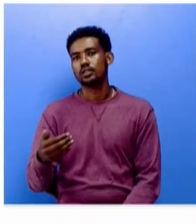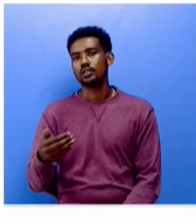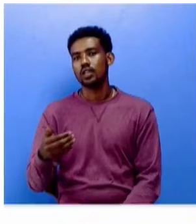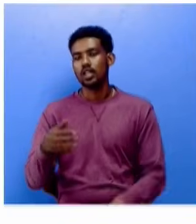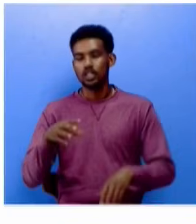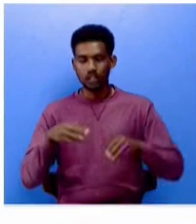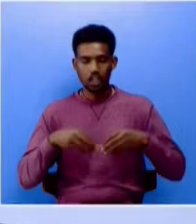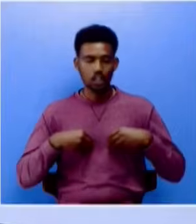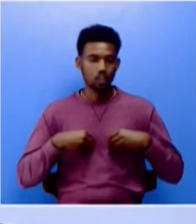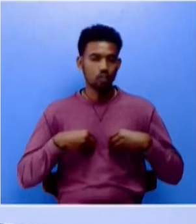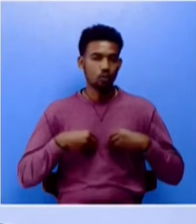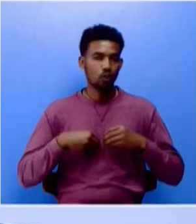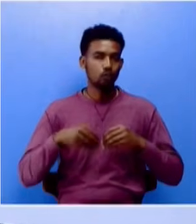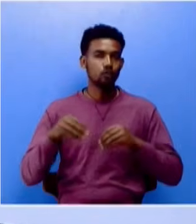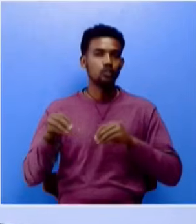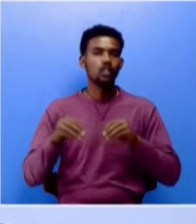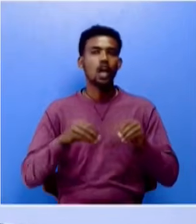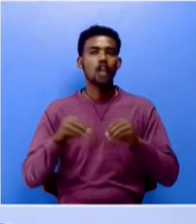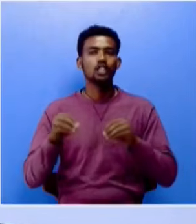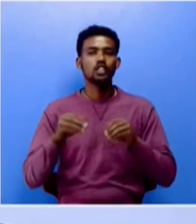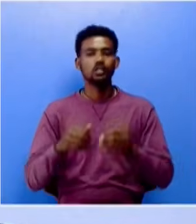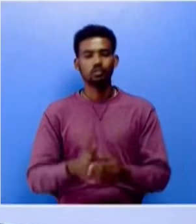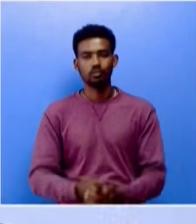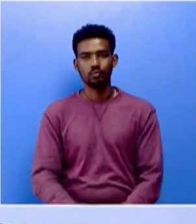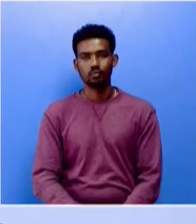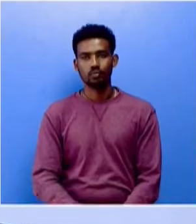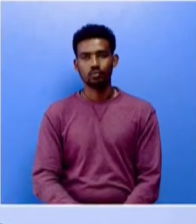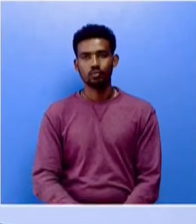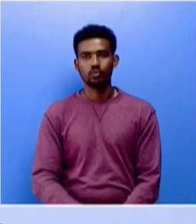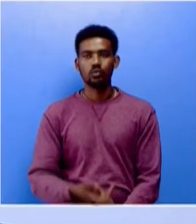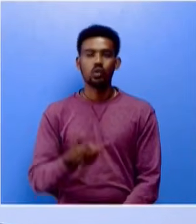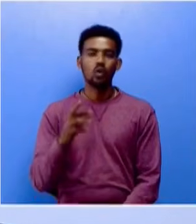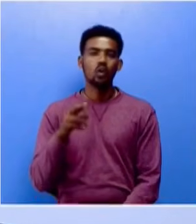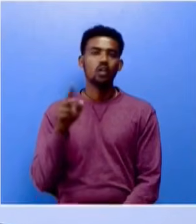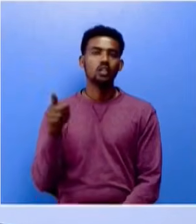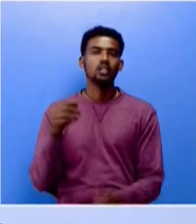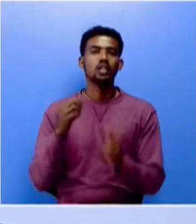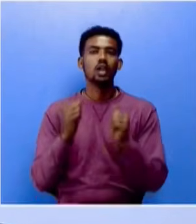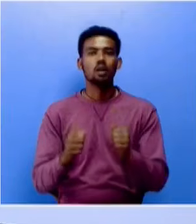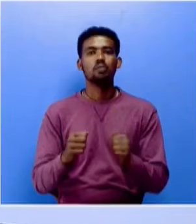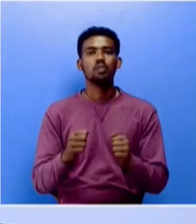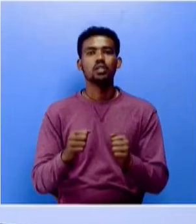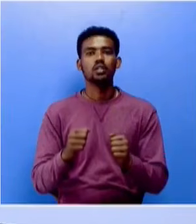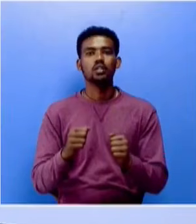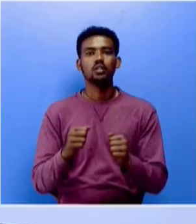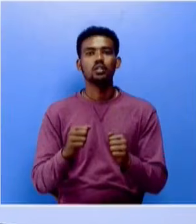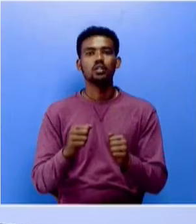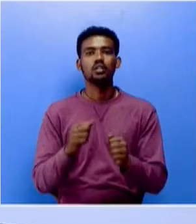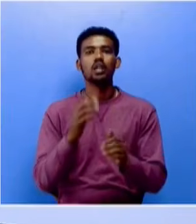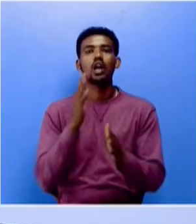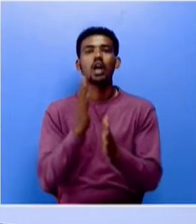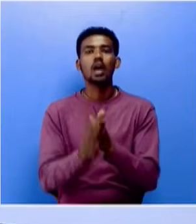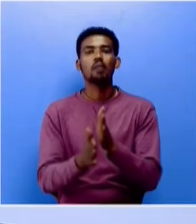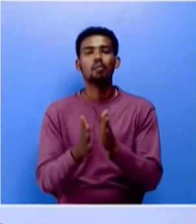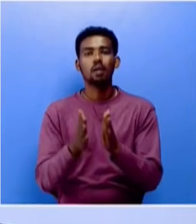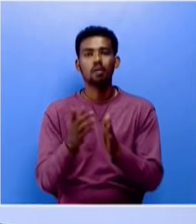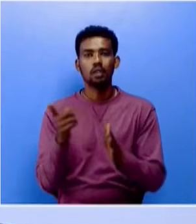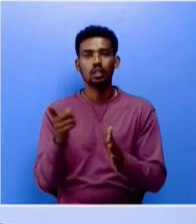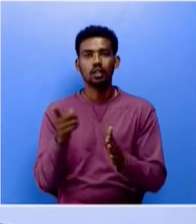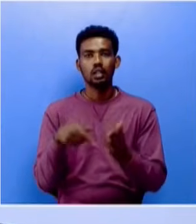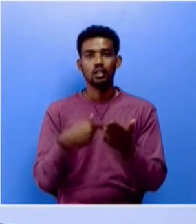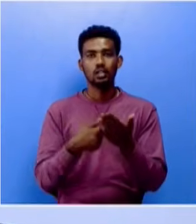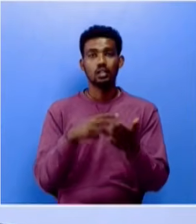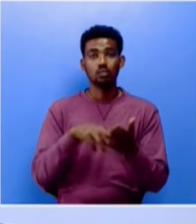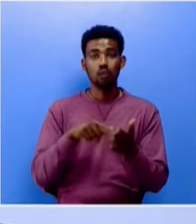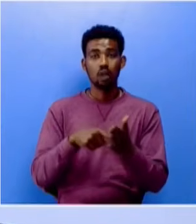receiver of the action. Is it clear? Or it can be said the complement. Complement means